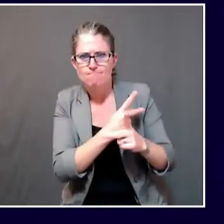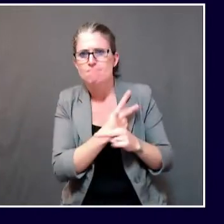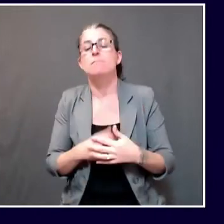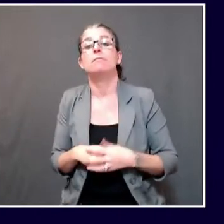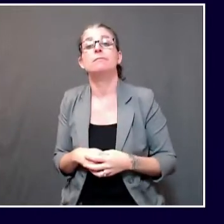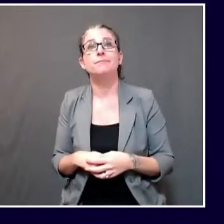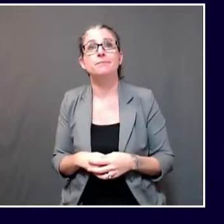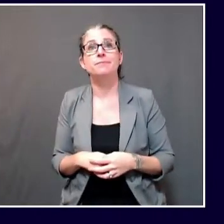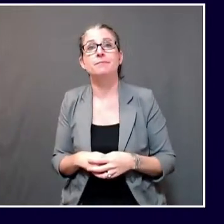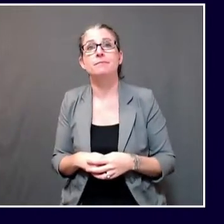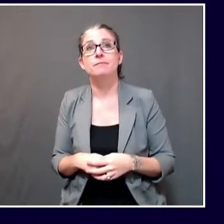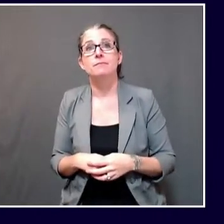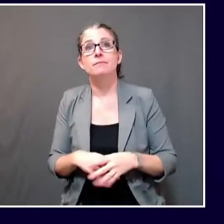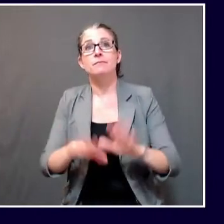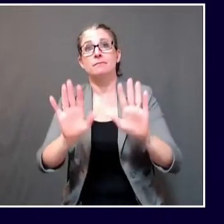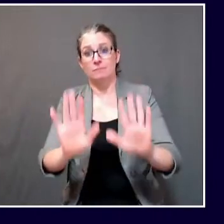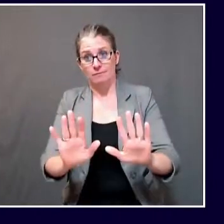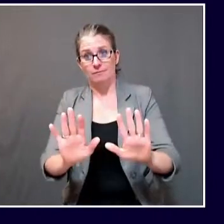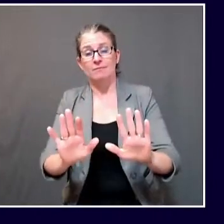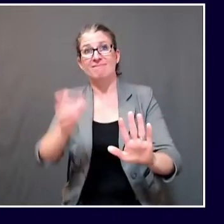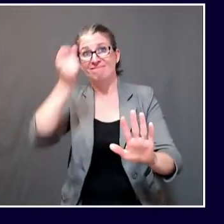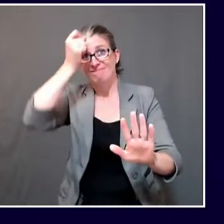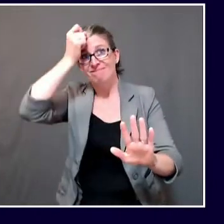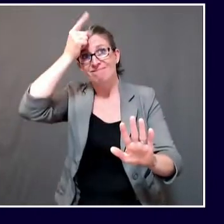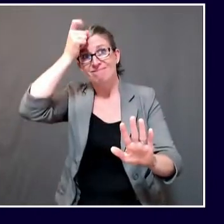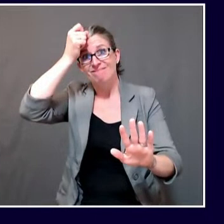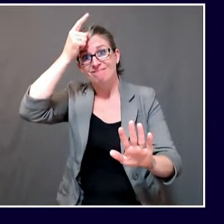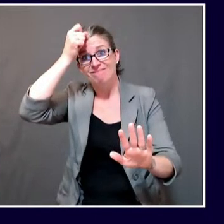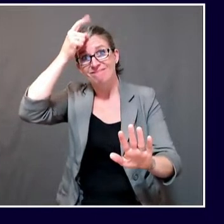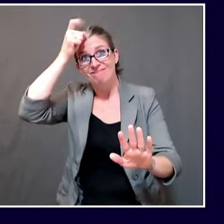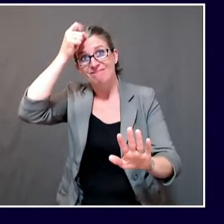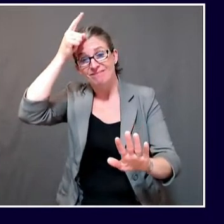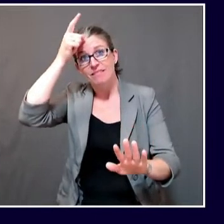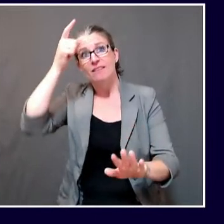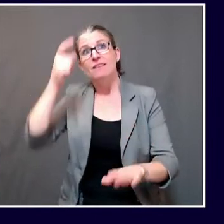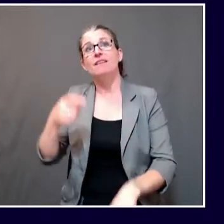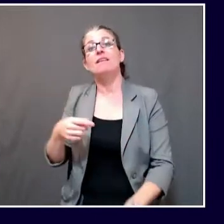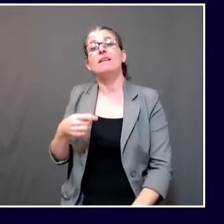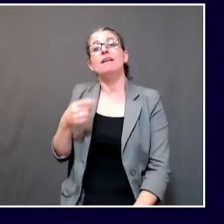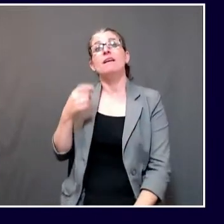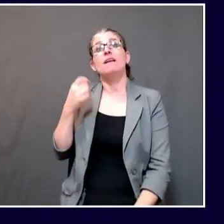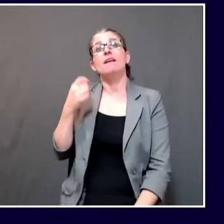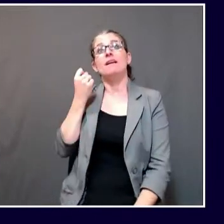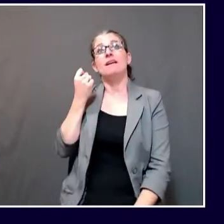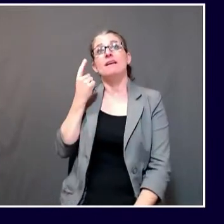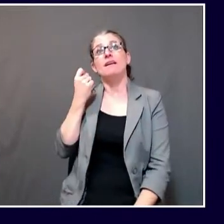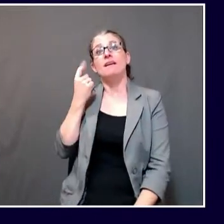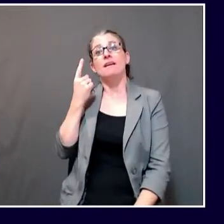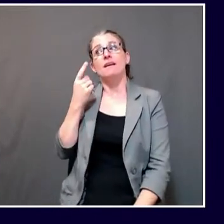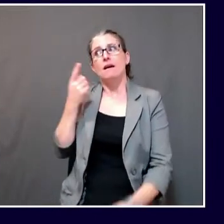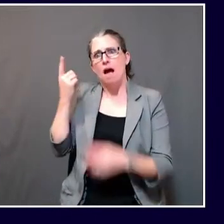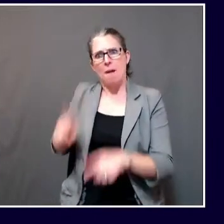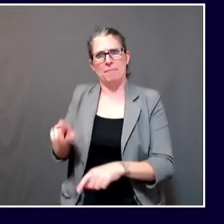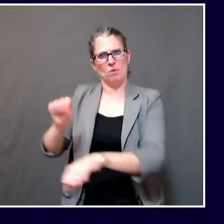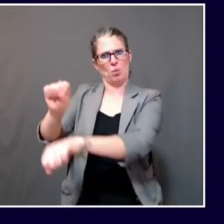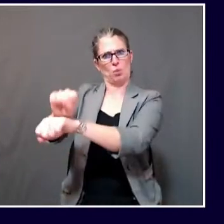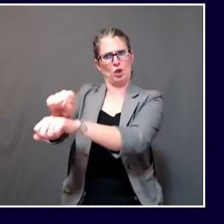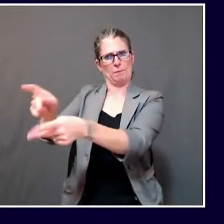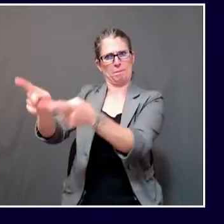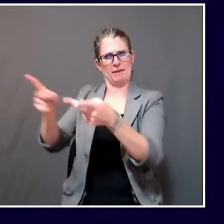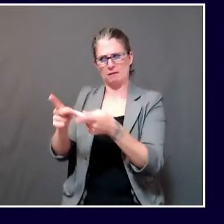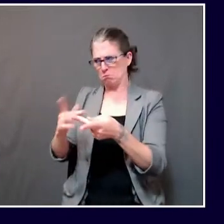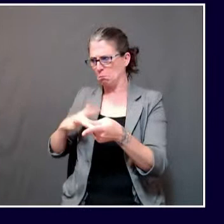workplace-based outbreak settings, the central question in a workplace outbreak is whether